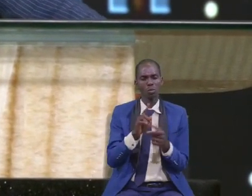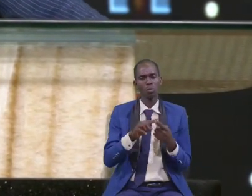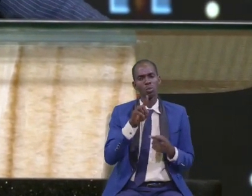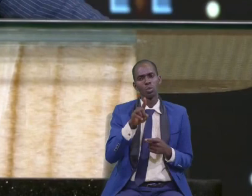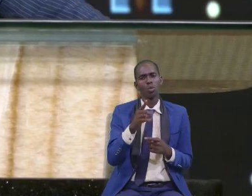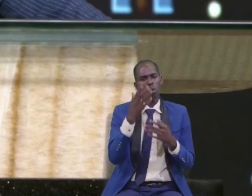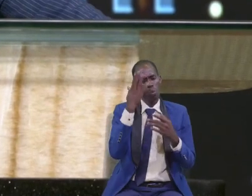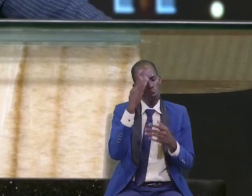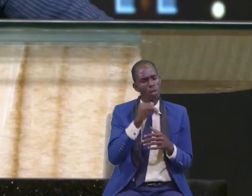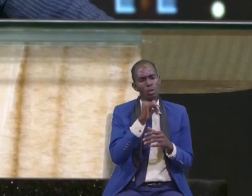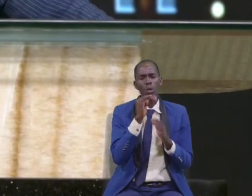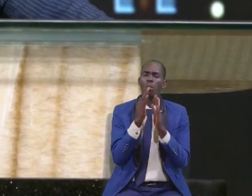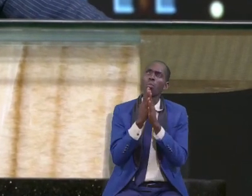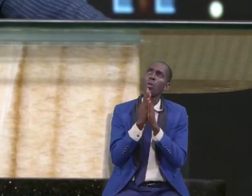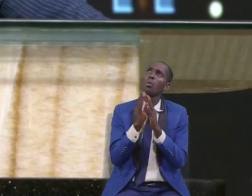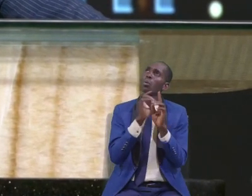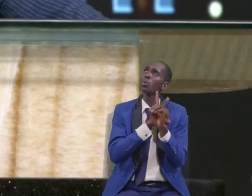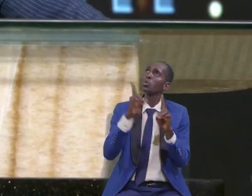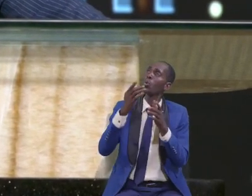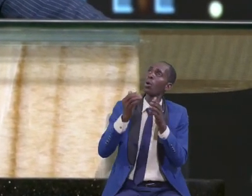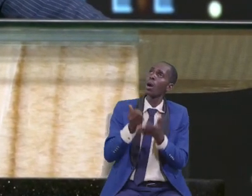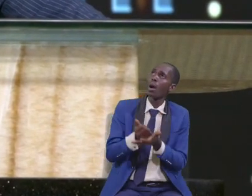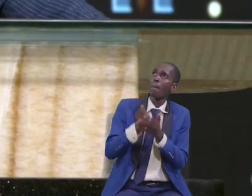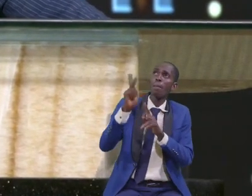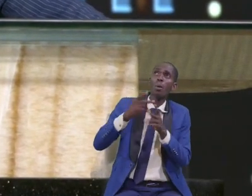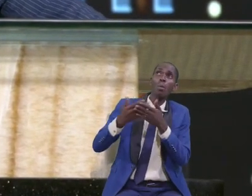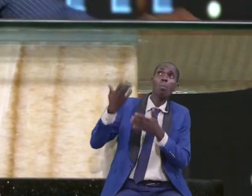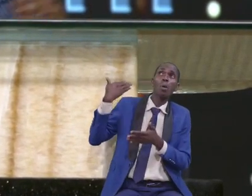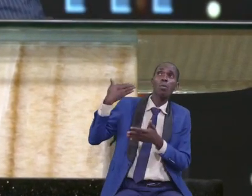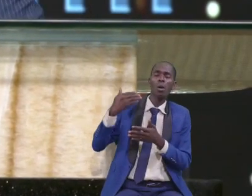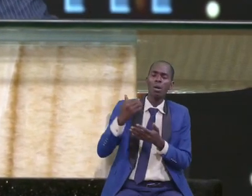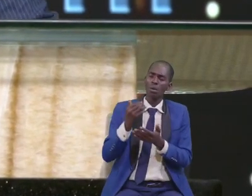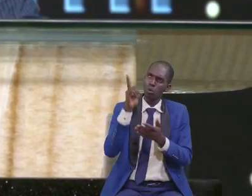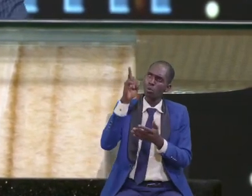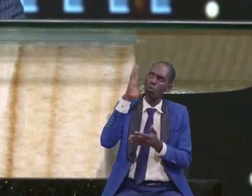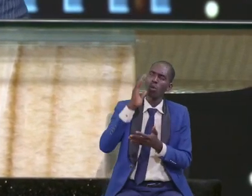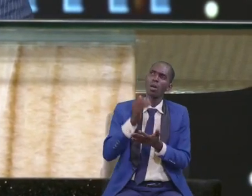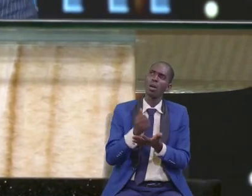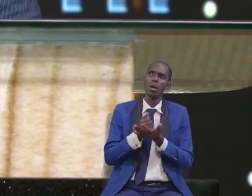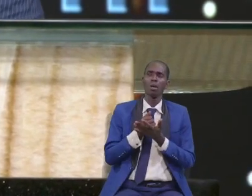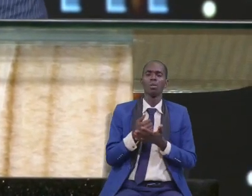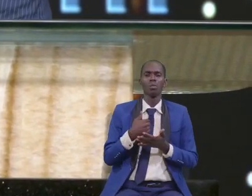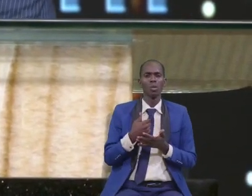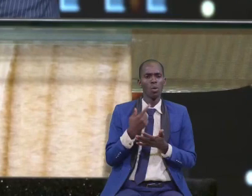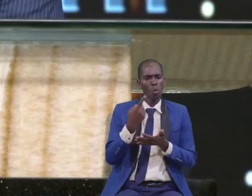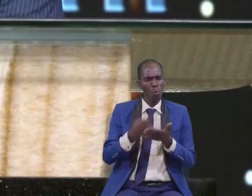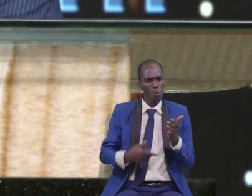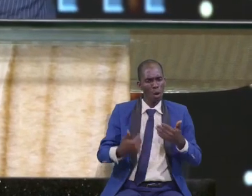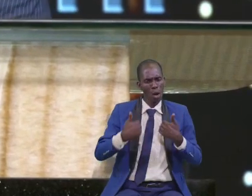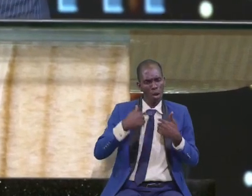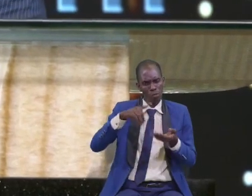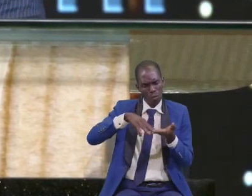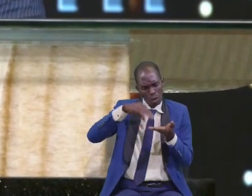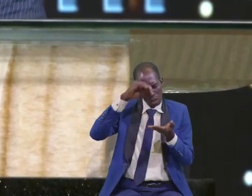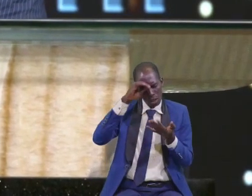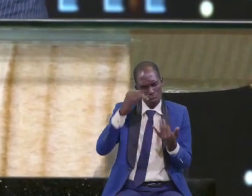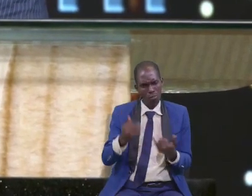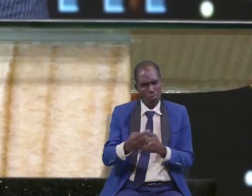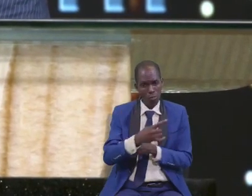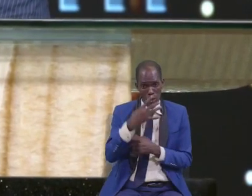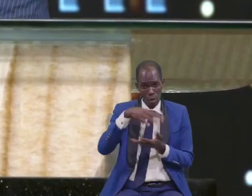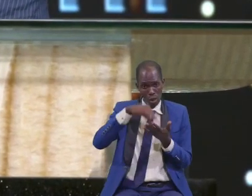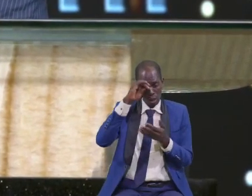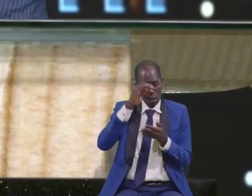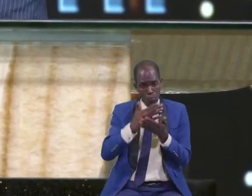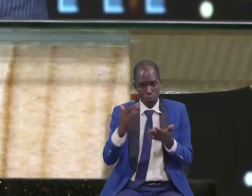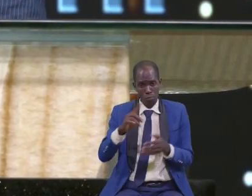you helped others, you will help me. What have you had today? What have you learned today? Take it to the